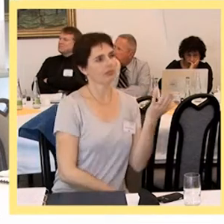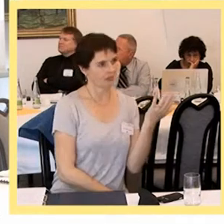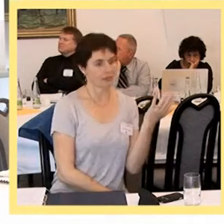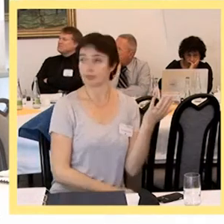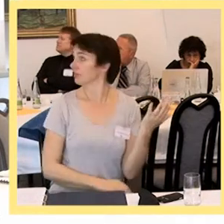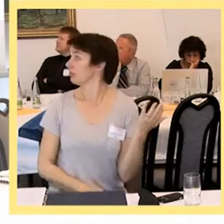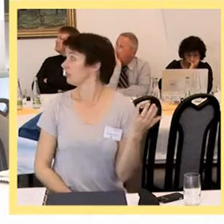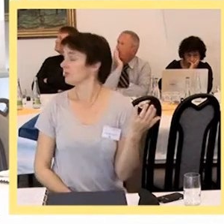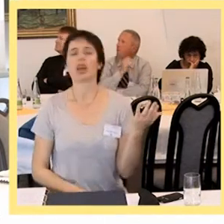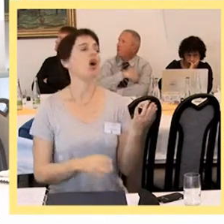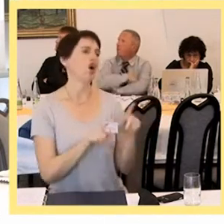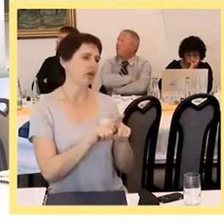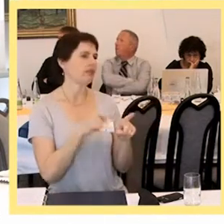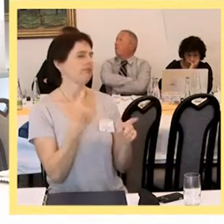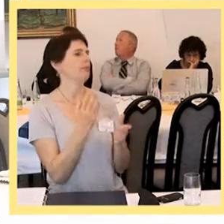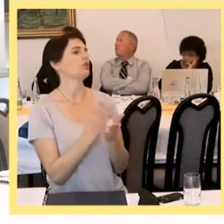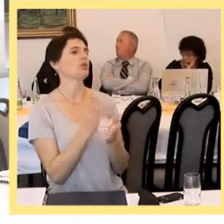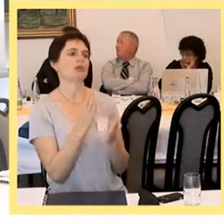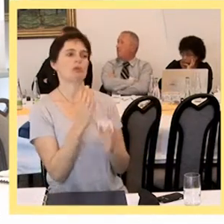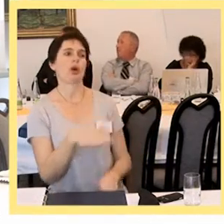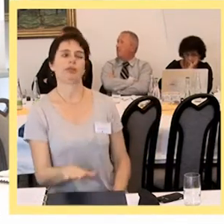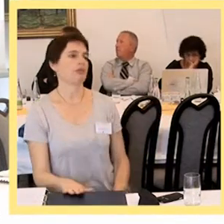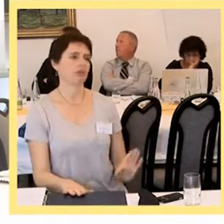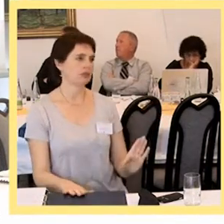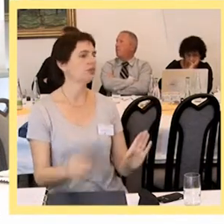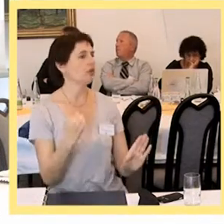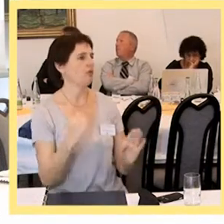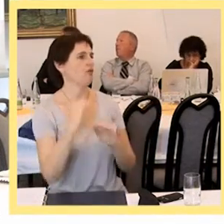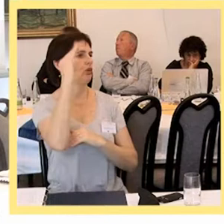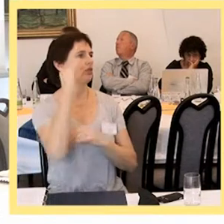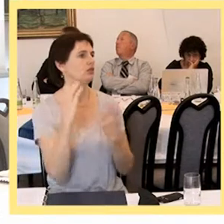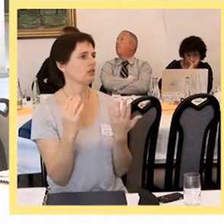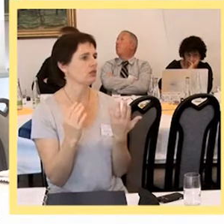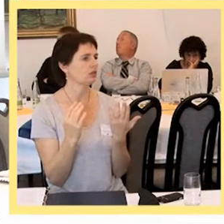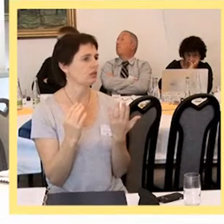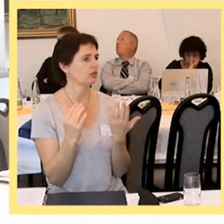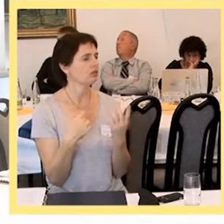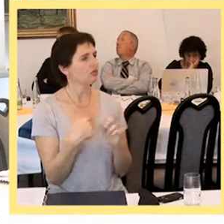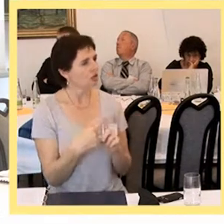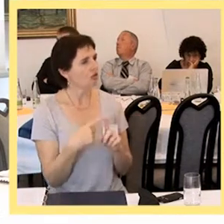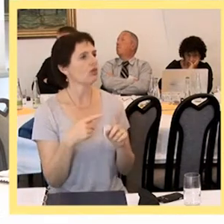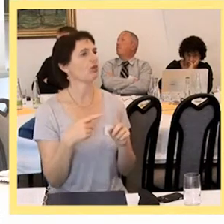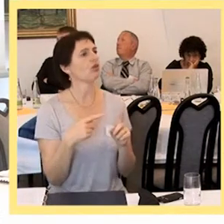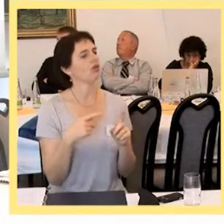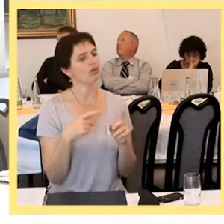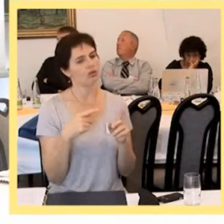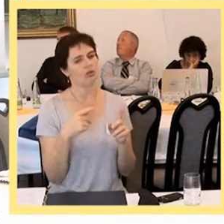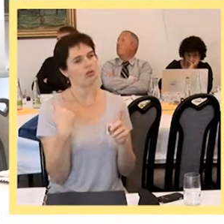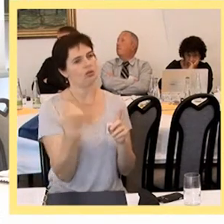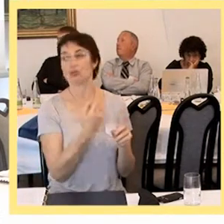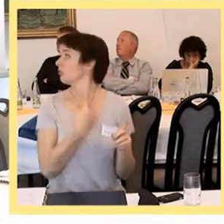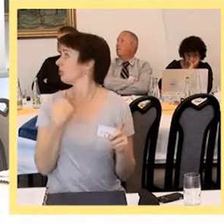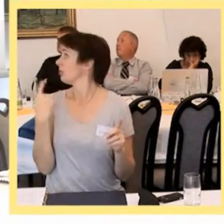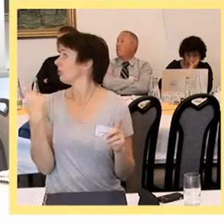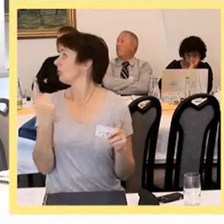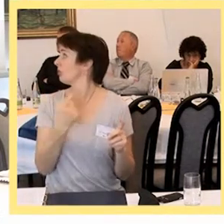We didn't want to have children involved because of the issues around consent. And also we had an upper age limit of 60, which we recognised added